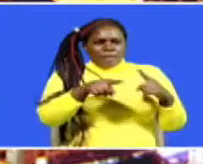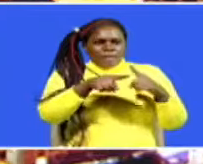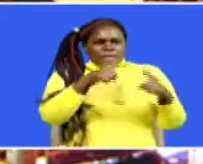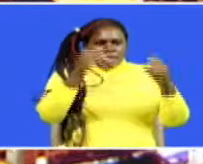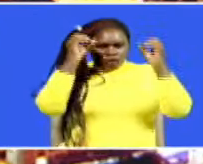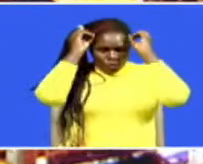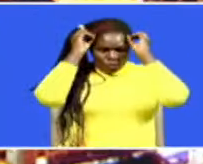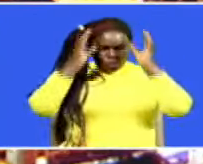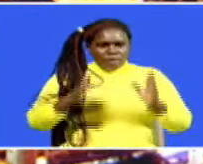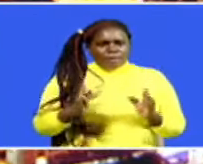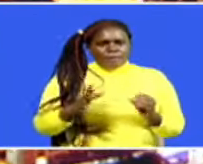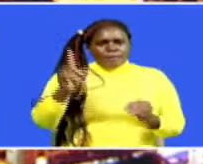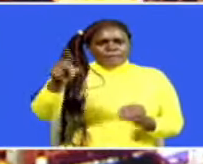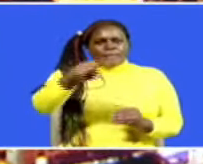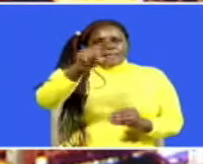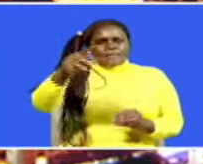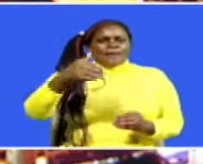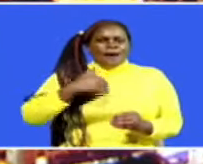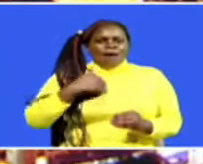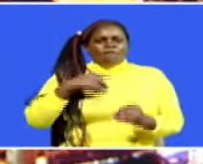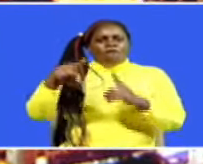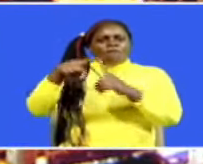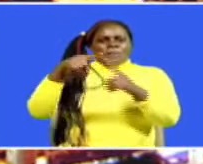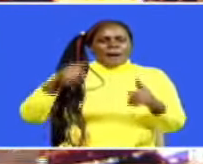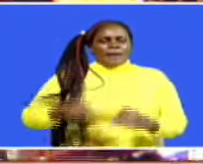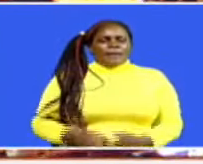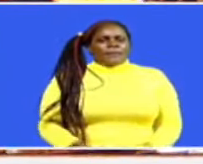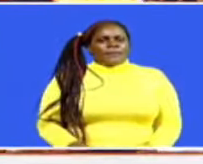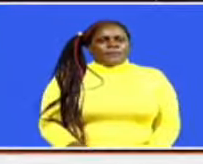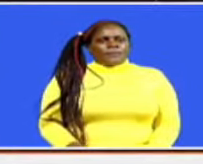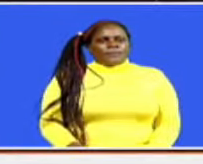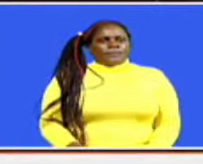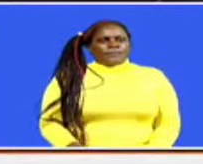student, guilty of her murder.